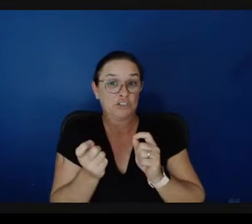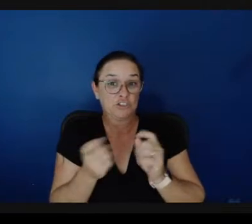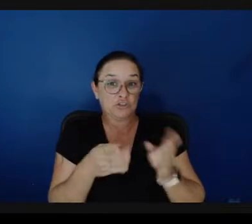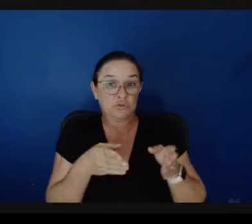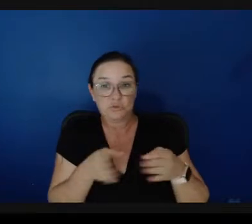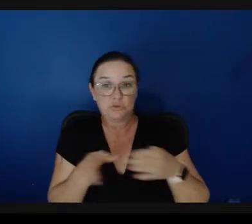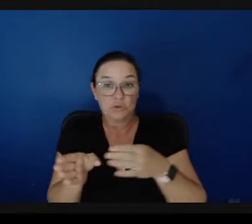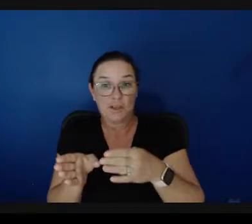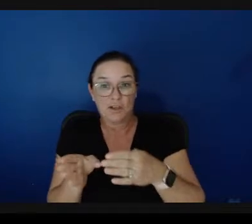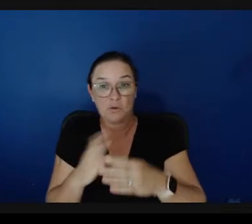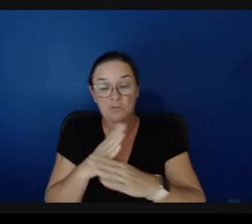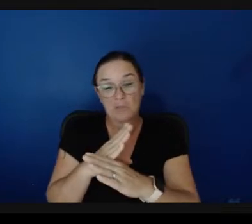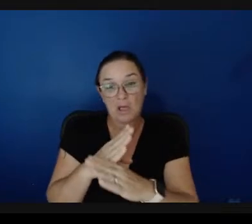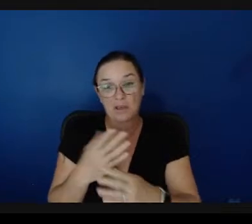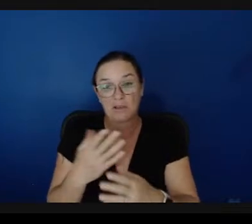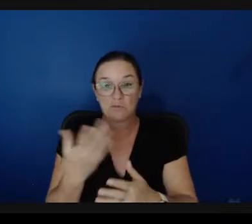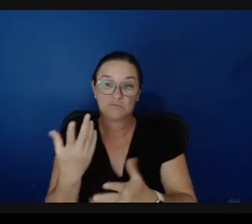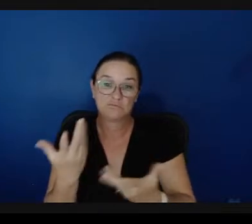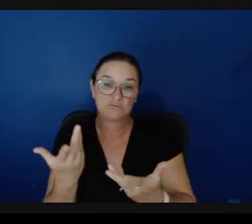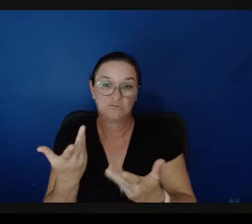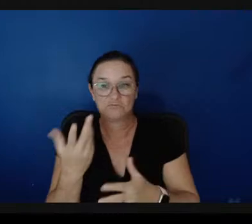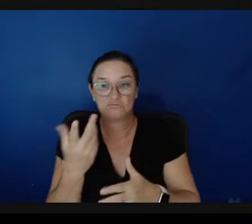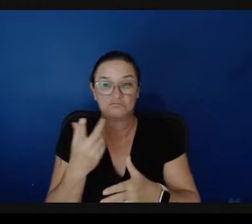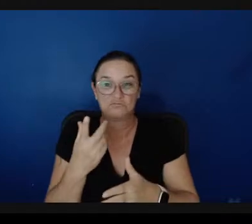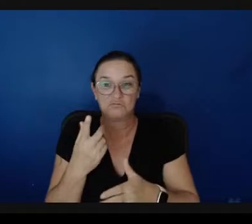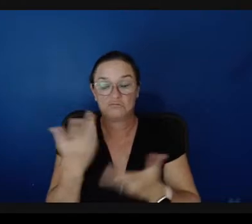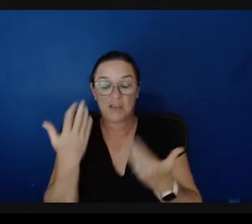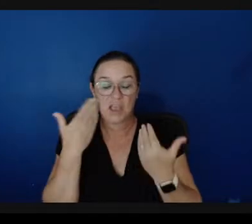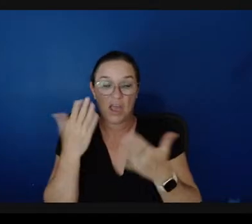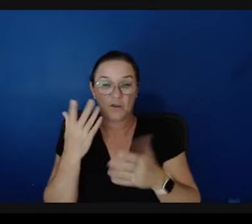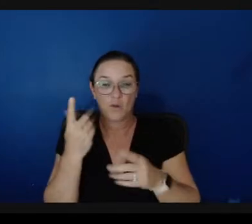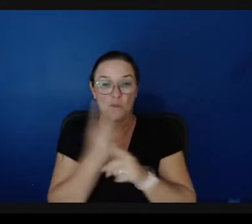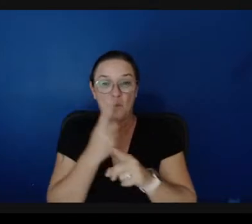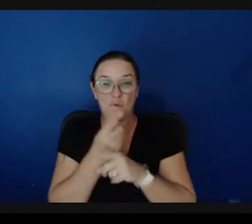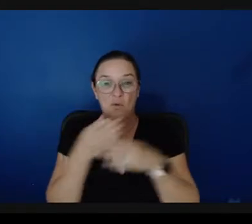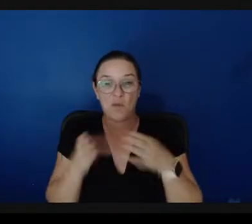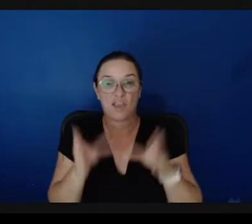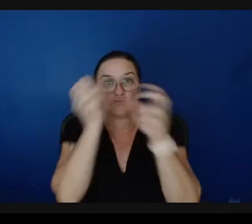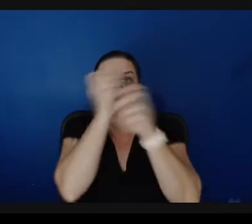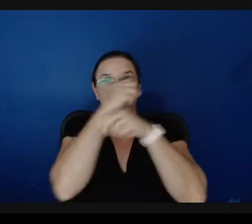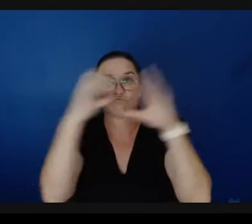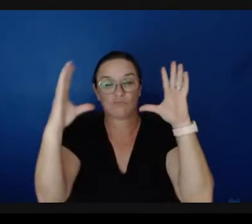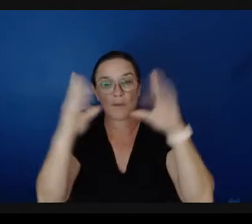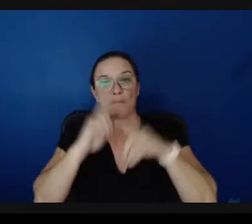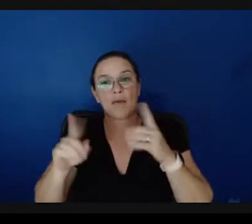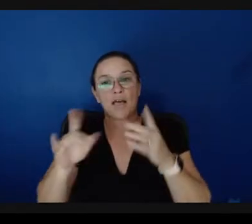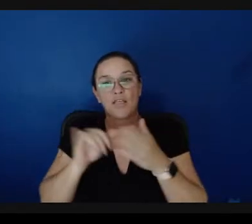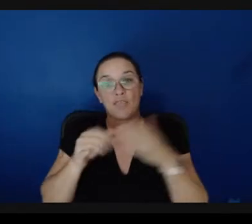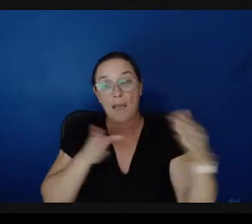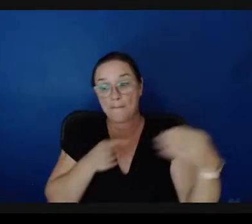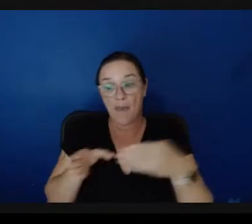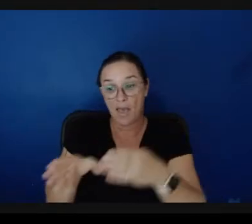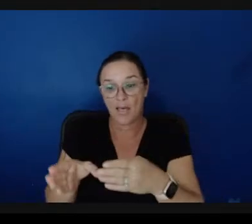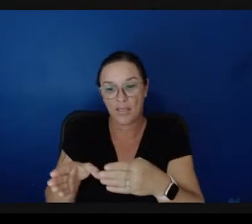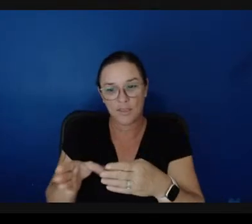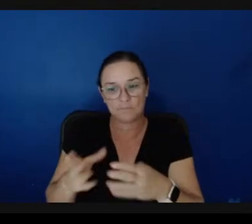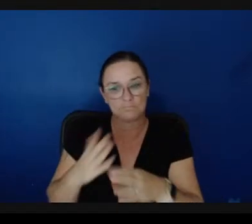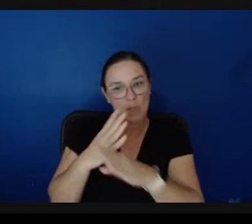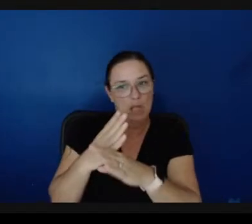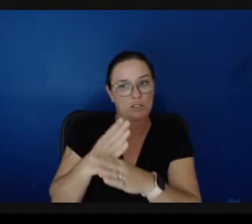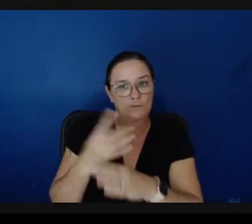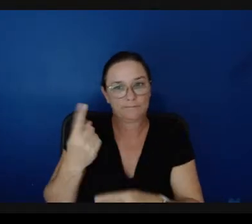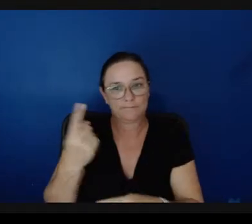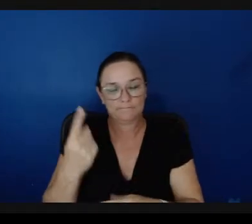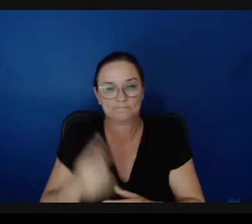gunked up. I don't know how you choose to think of it, or what's the proper way to think of it, right? In some way, that pathway got disrupted there.